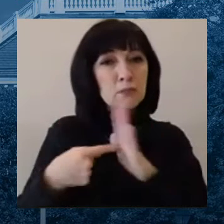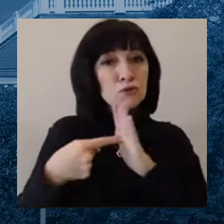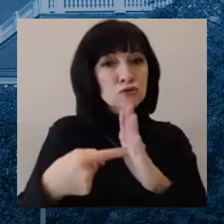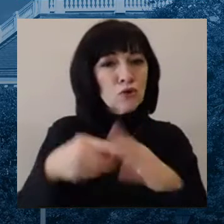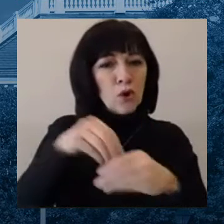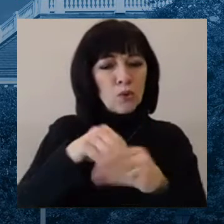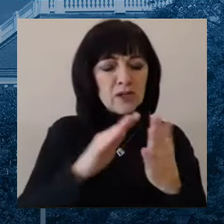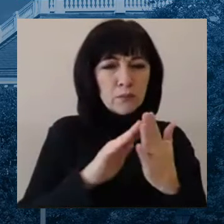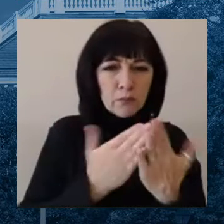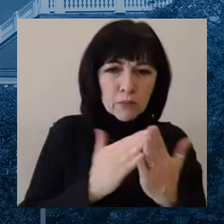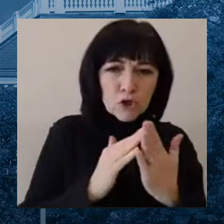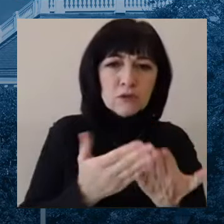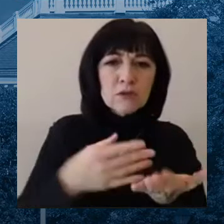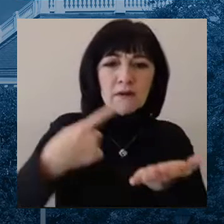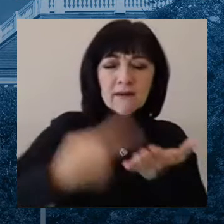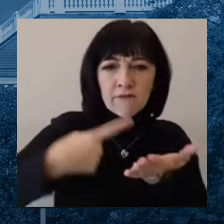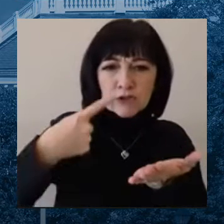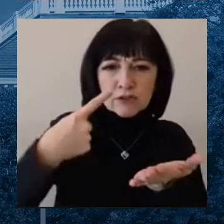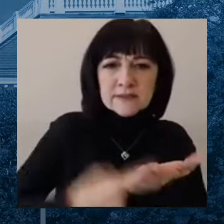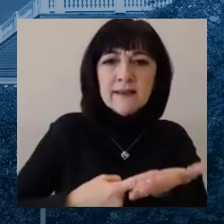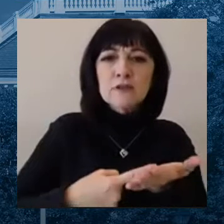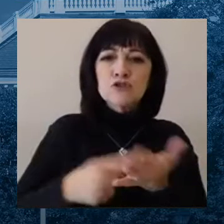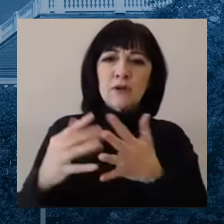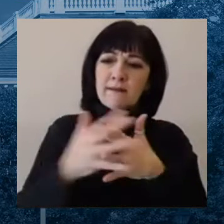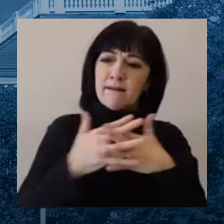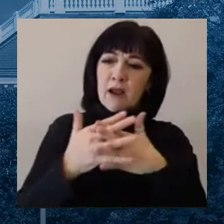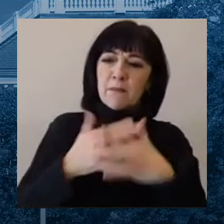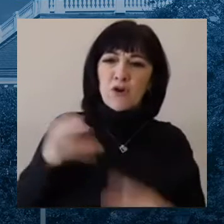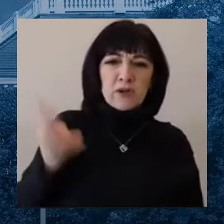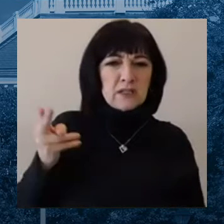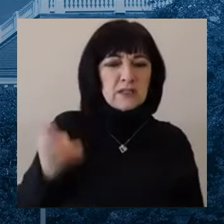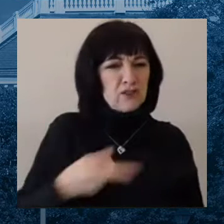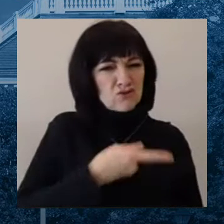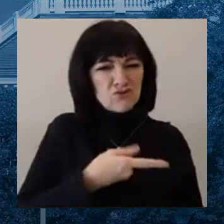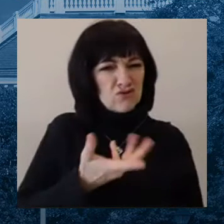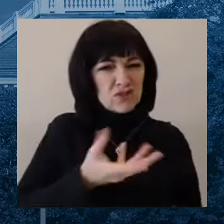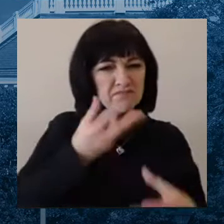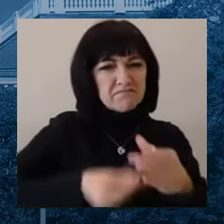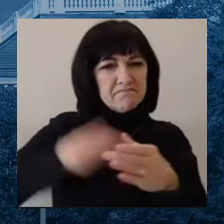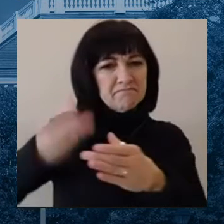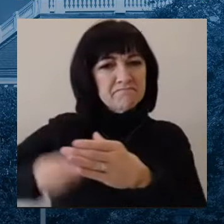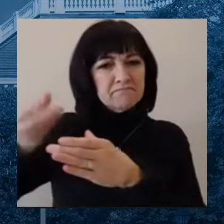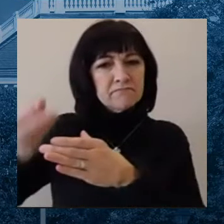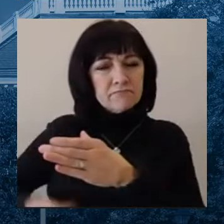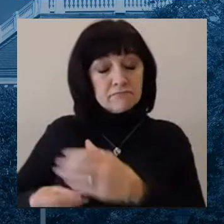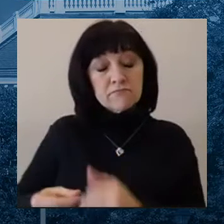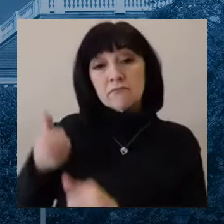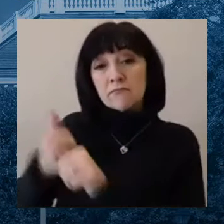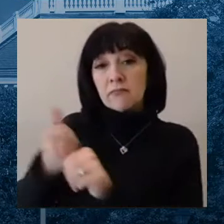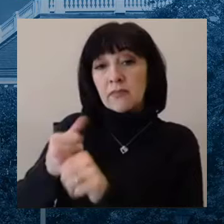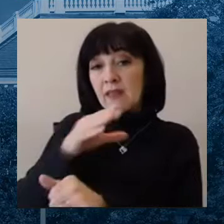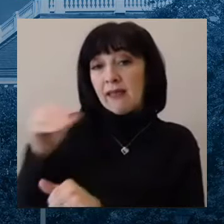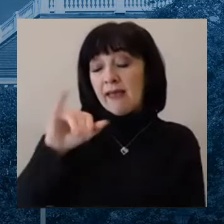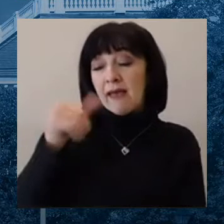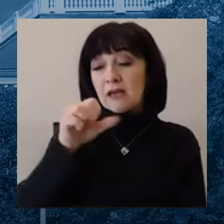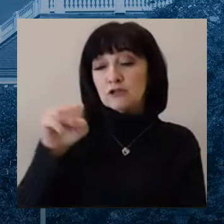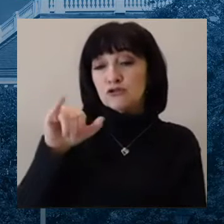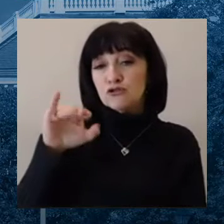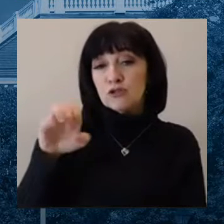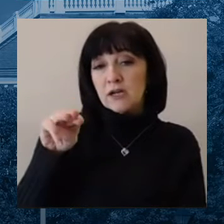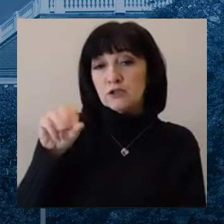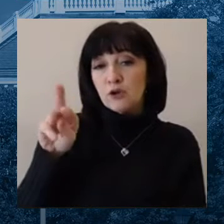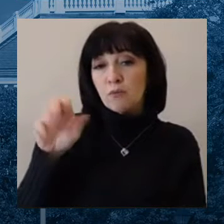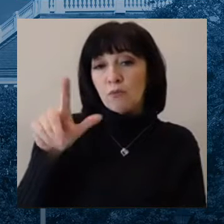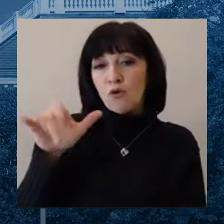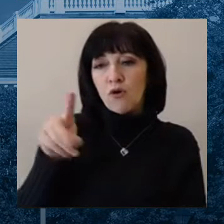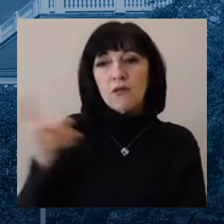that shaped the study of American history. He and Jesse Moreland formed the Association for